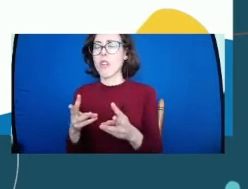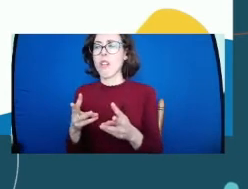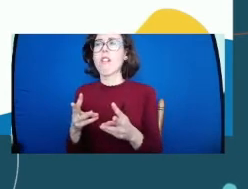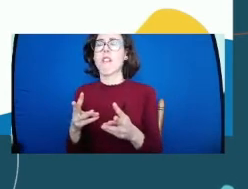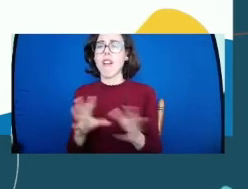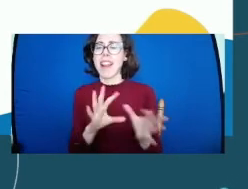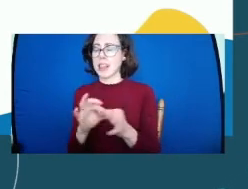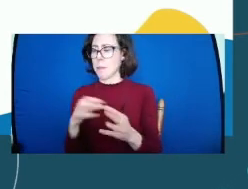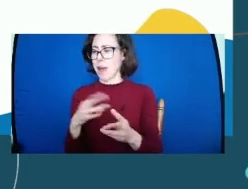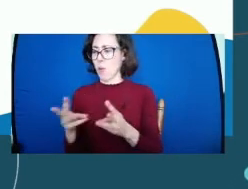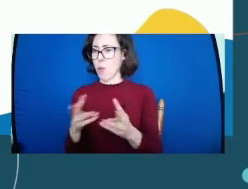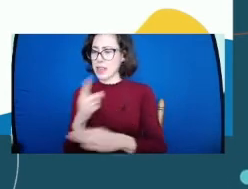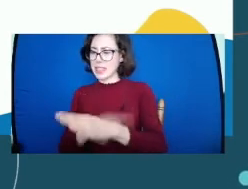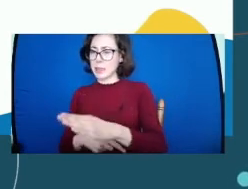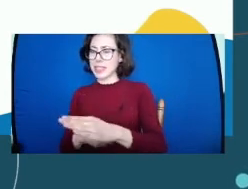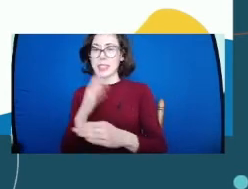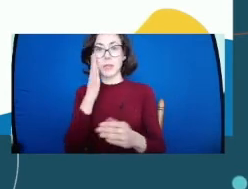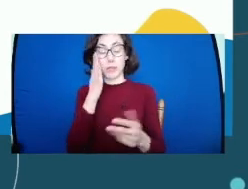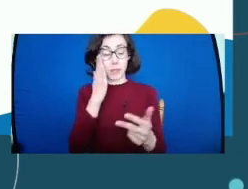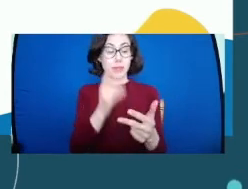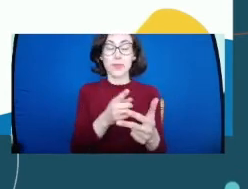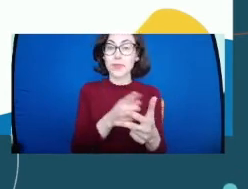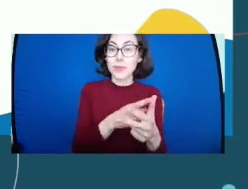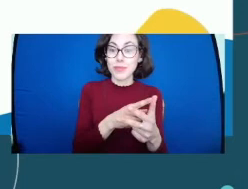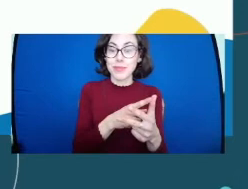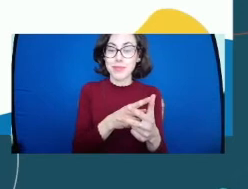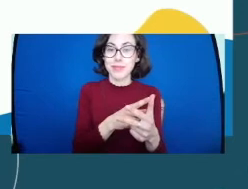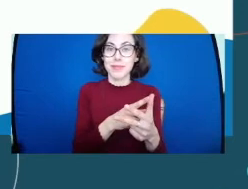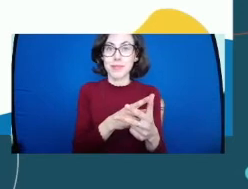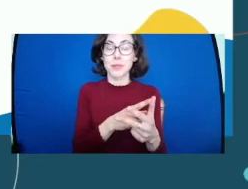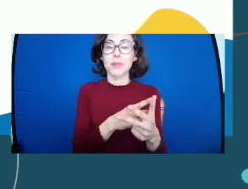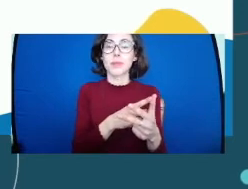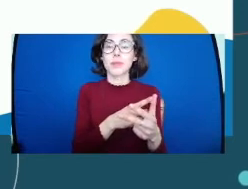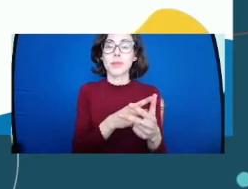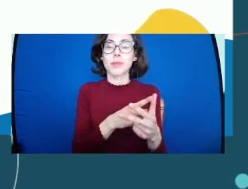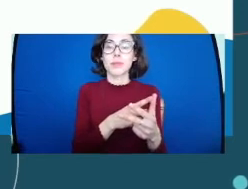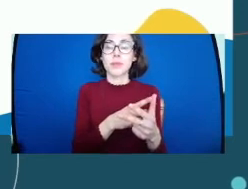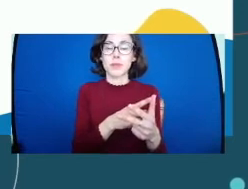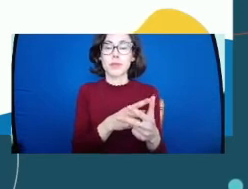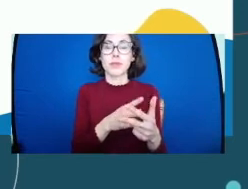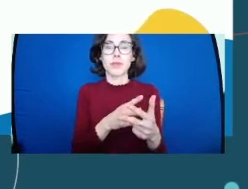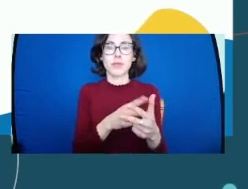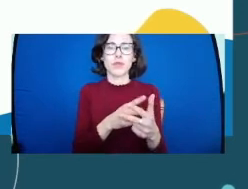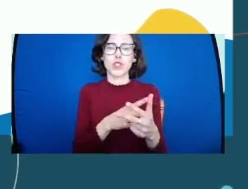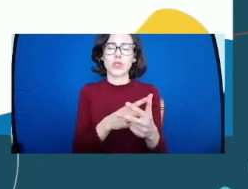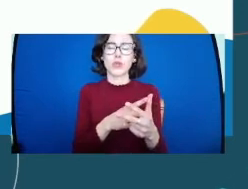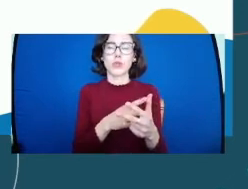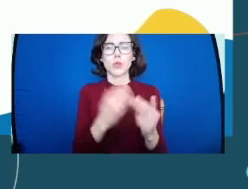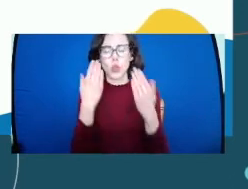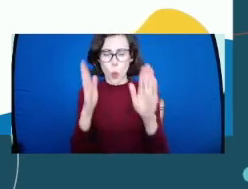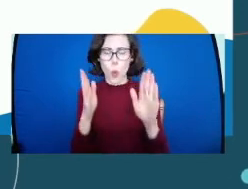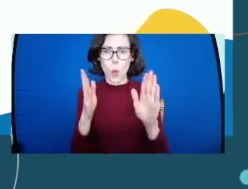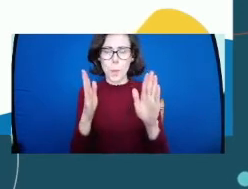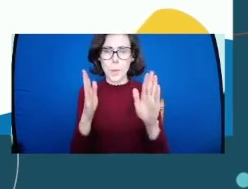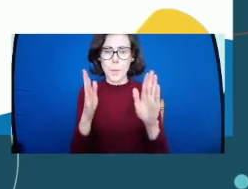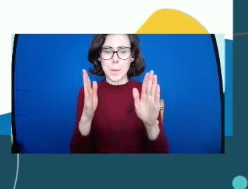with disability. First, obviously, part of this is to make a strong case that as professionals,